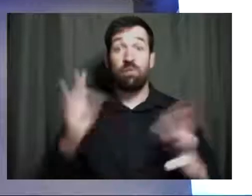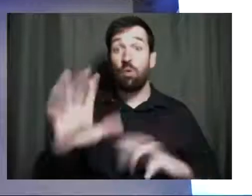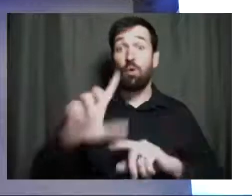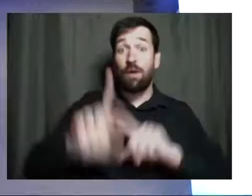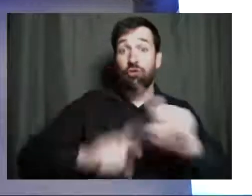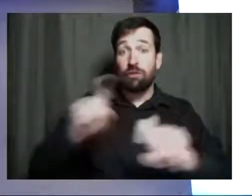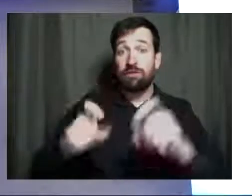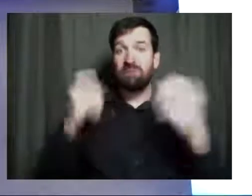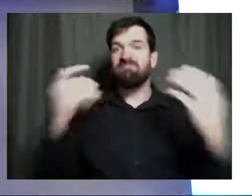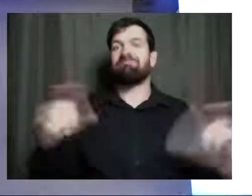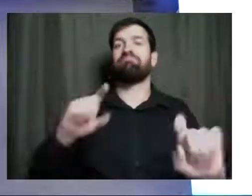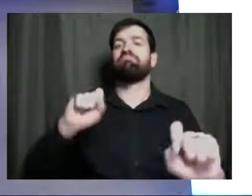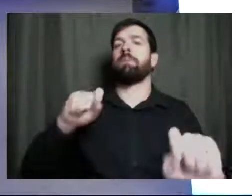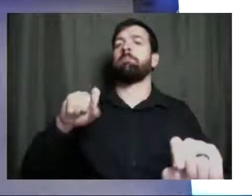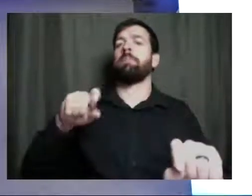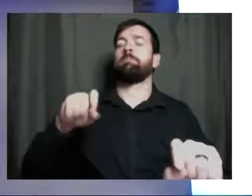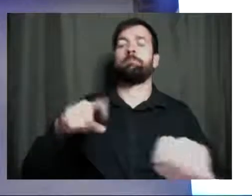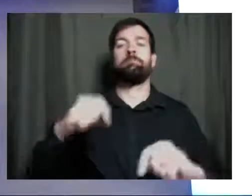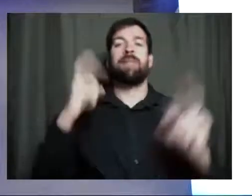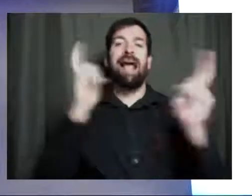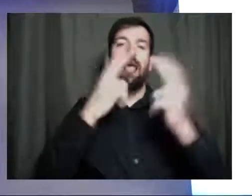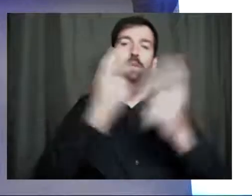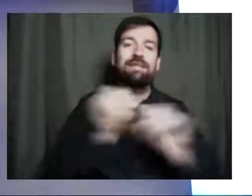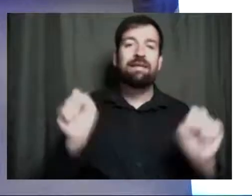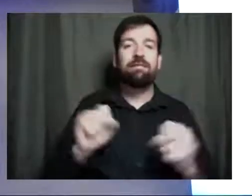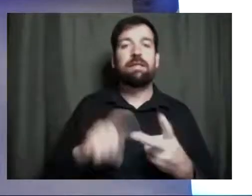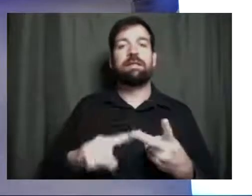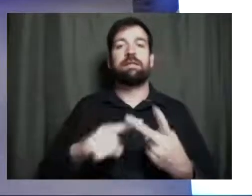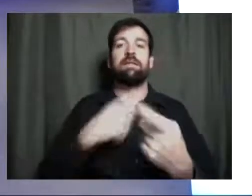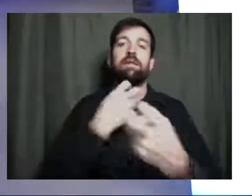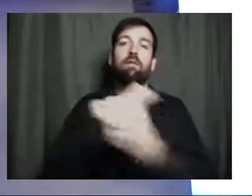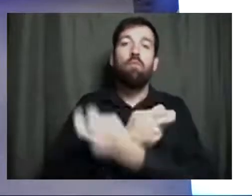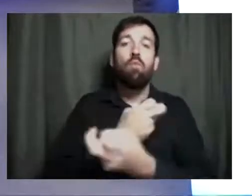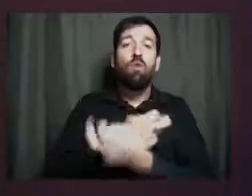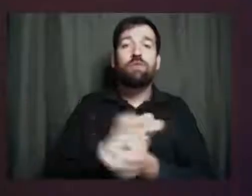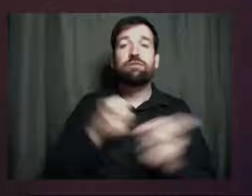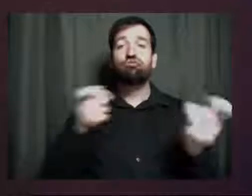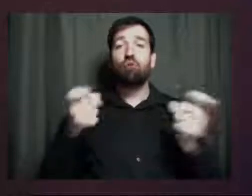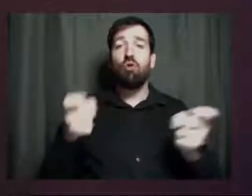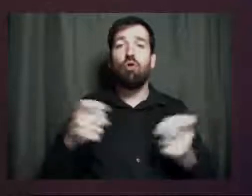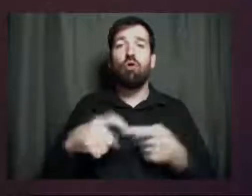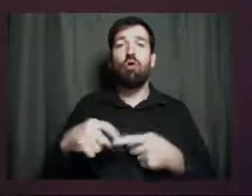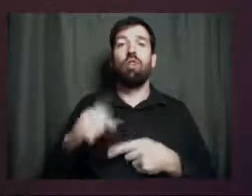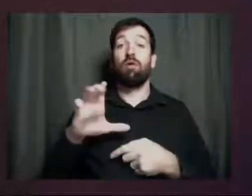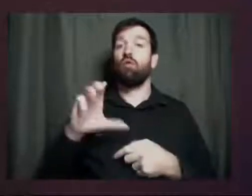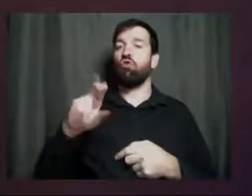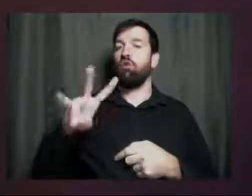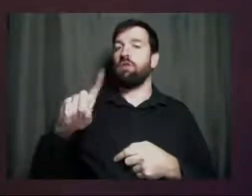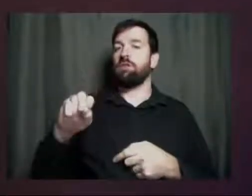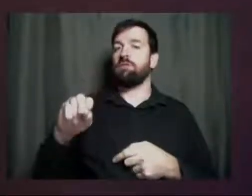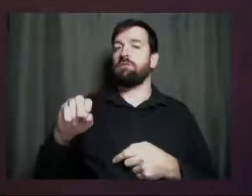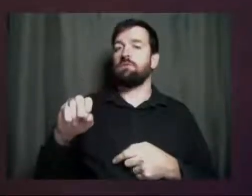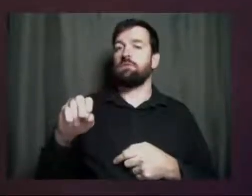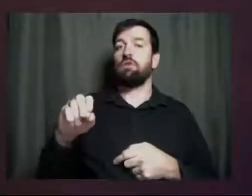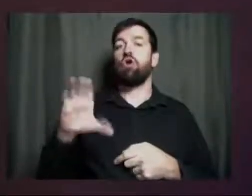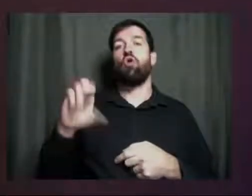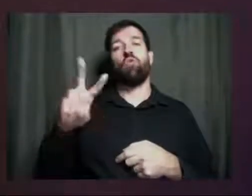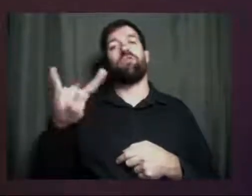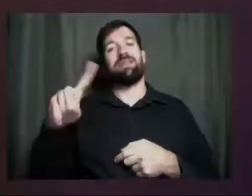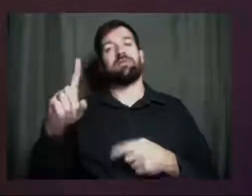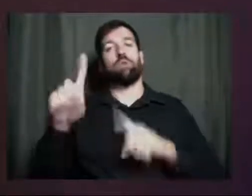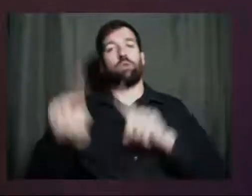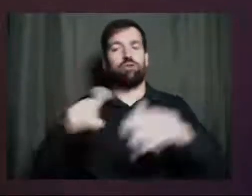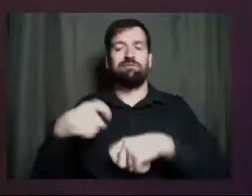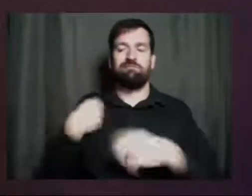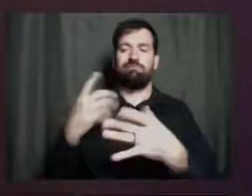talking about Halloween safety, poison control today, COVID. Send in all your questions from over the weekend. We know you have them. I mentioned early about Sunnye